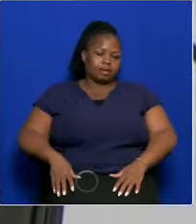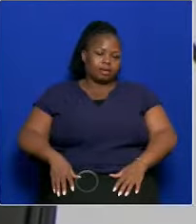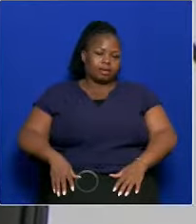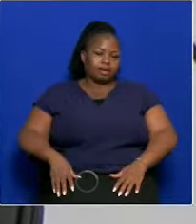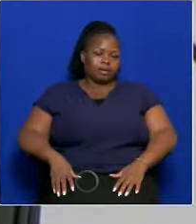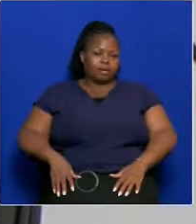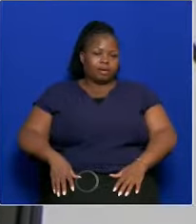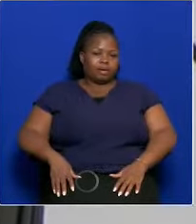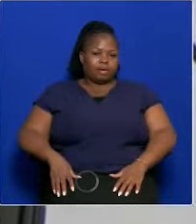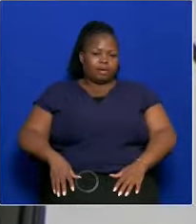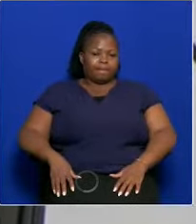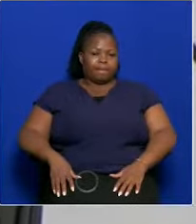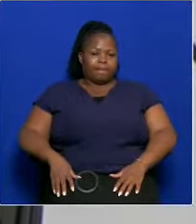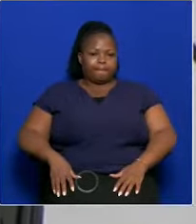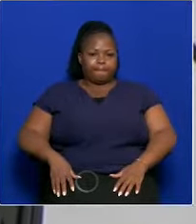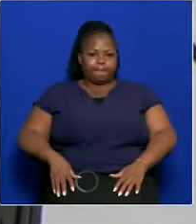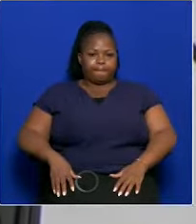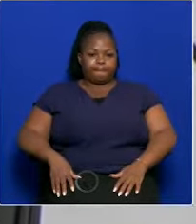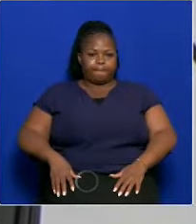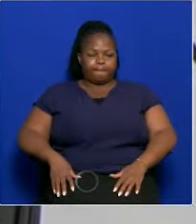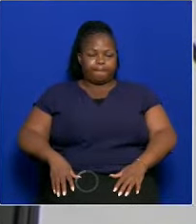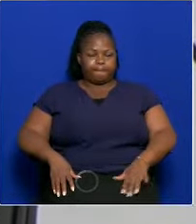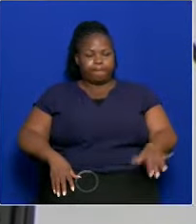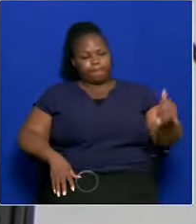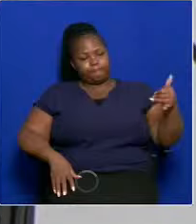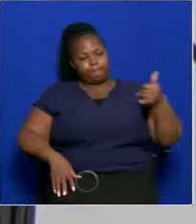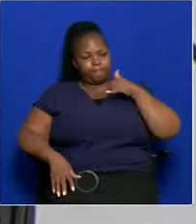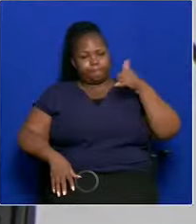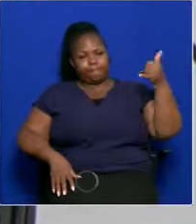So there was quite a few calls between you and Mr.